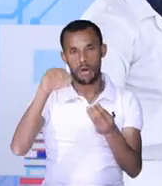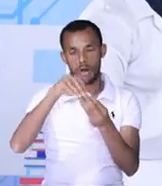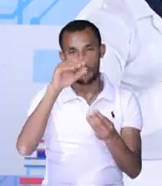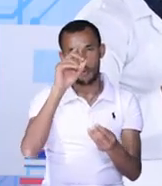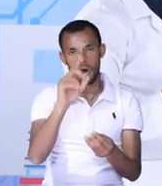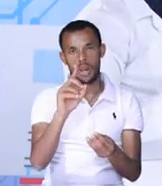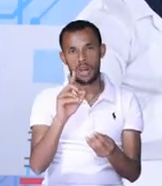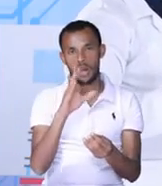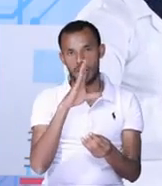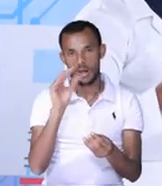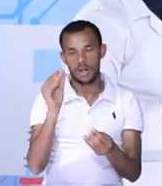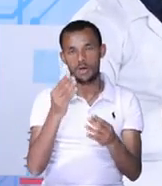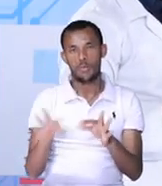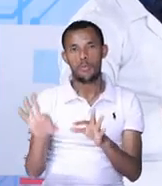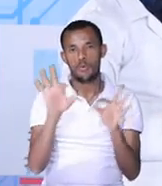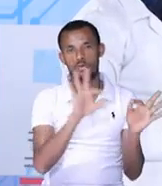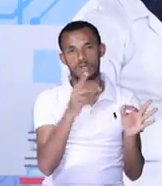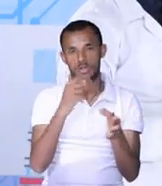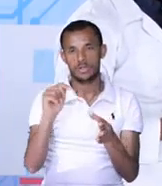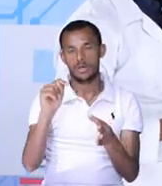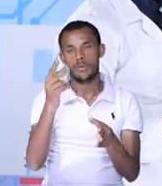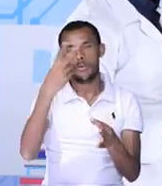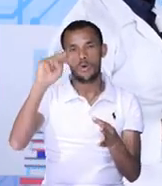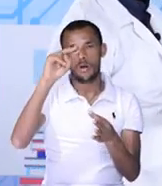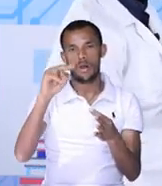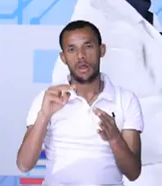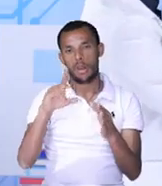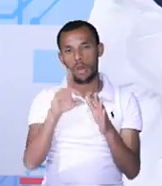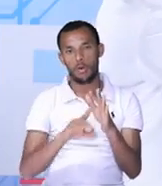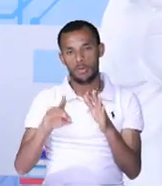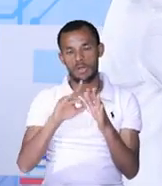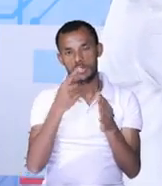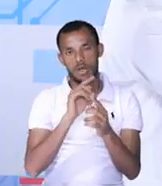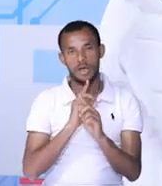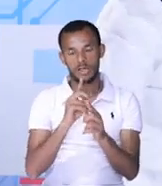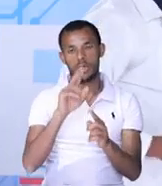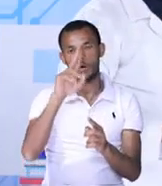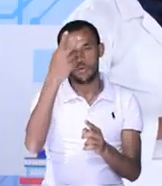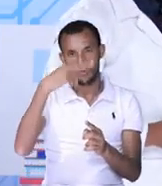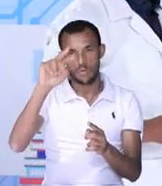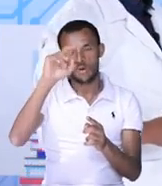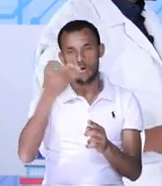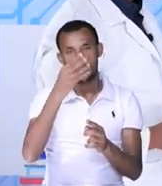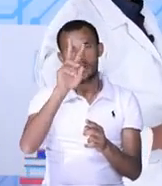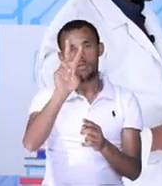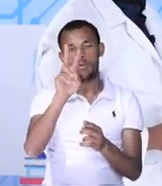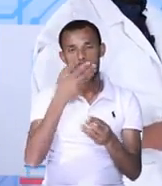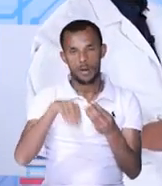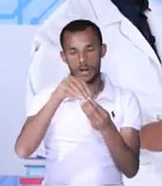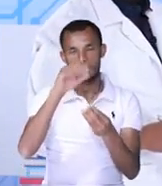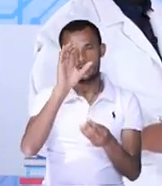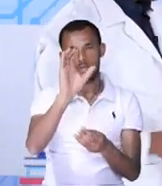its power and you put the power in the denominator. So the answer will be this, u squared over 2 plus